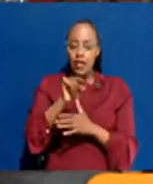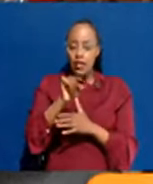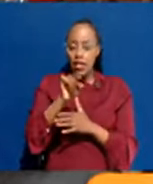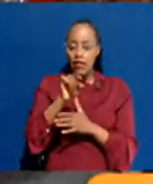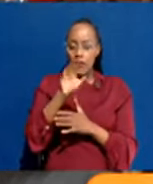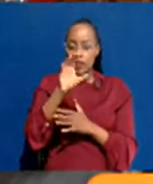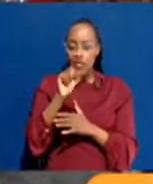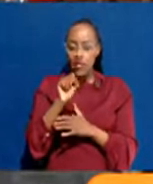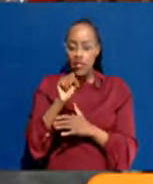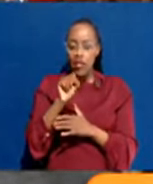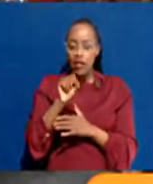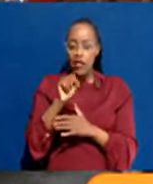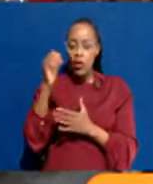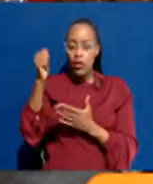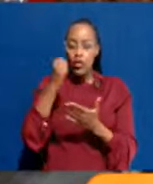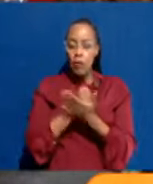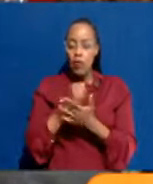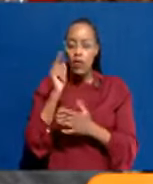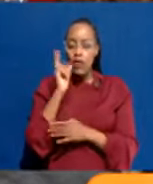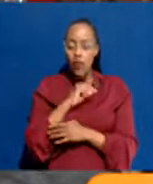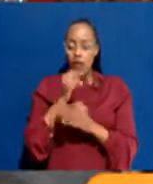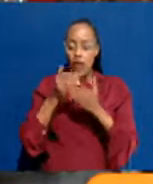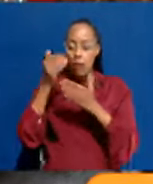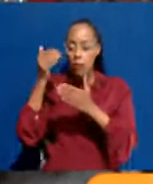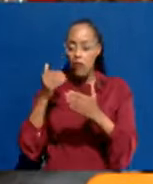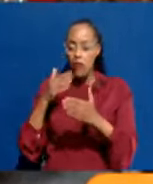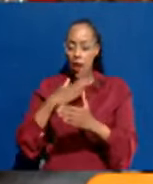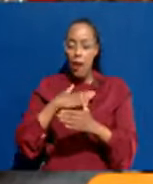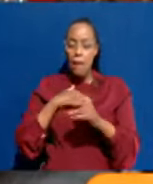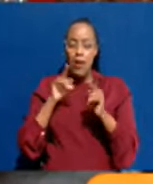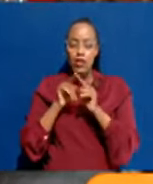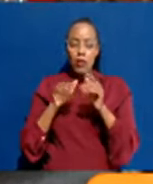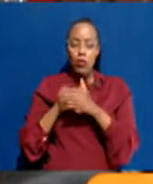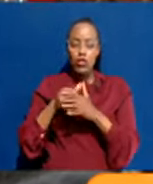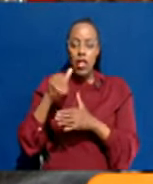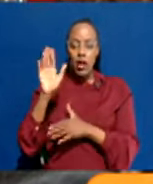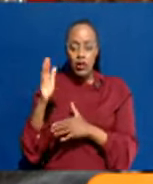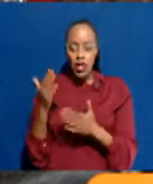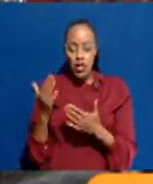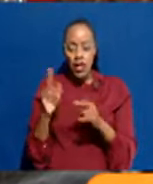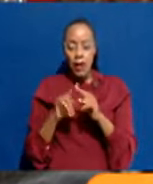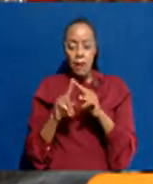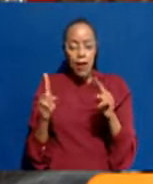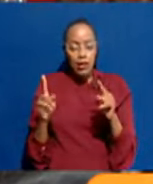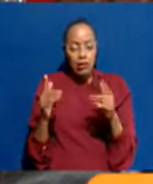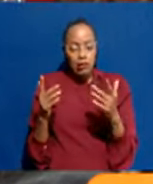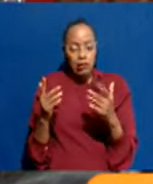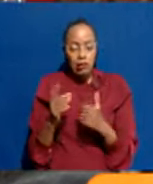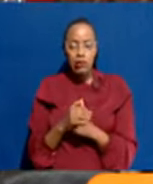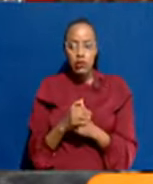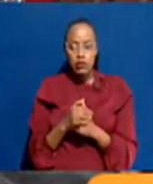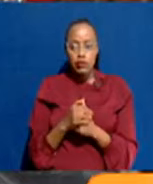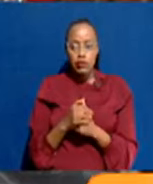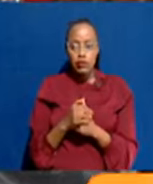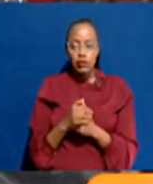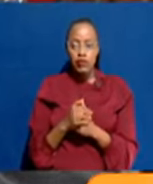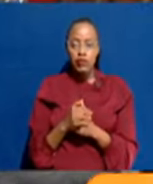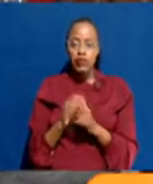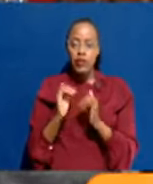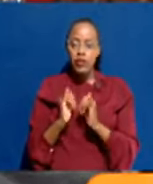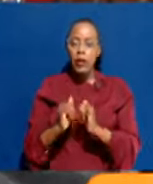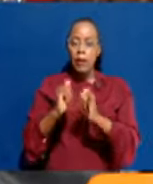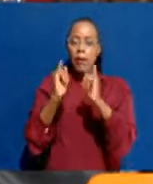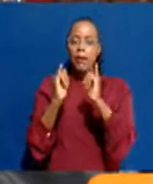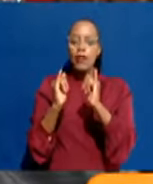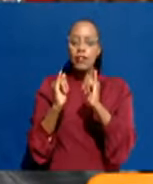was appointed. Otherwise, before that, I was outside. Now, the